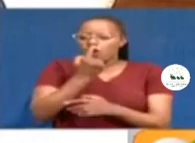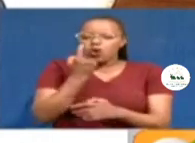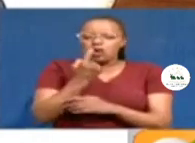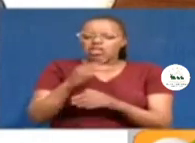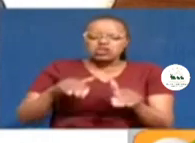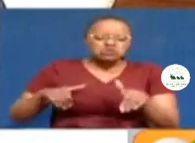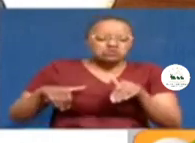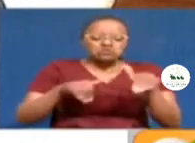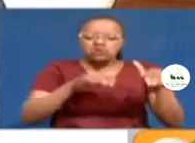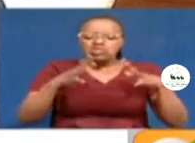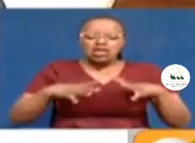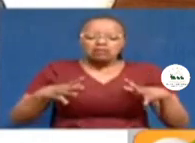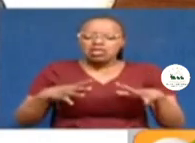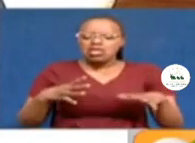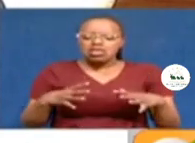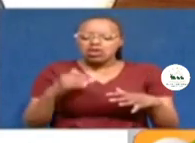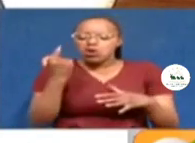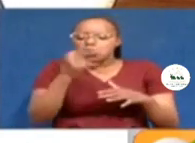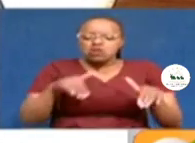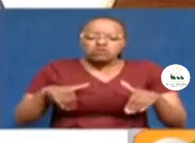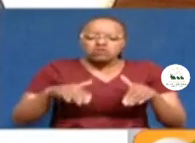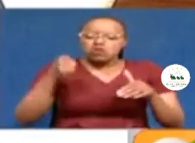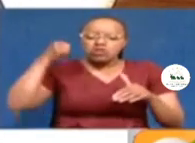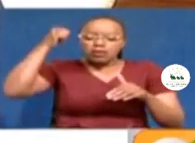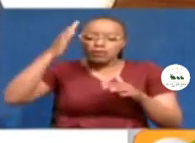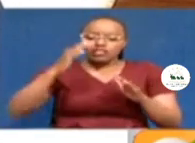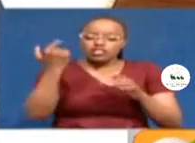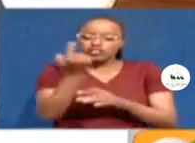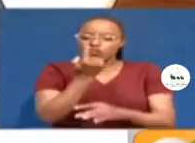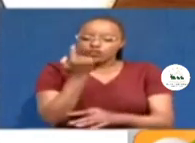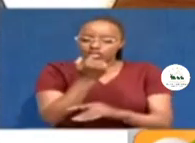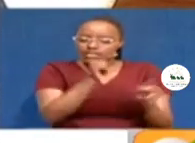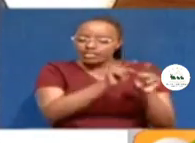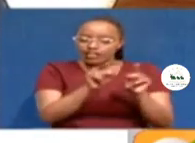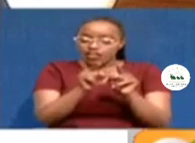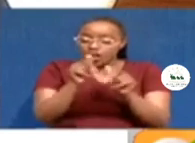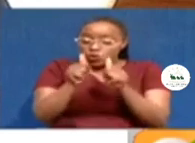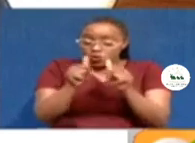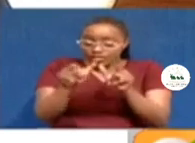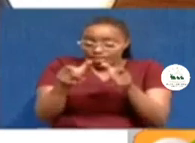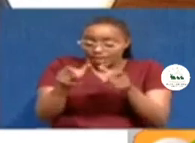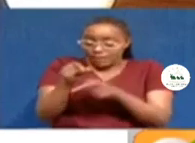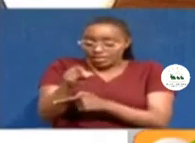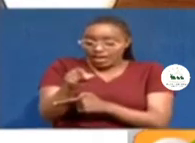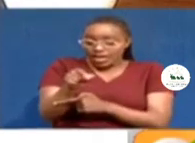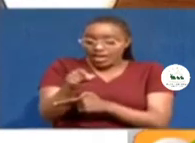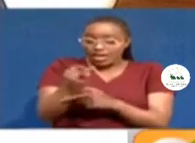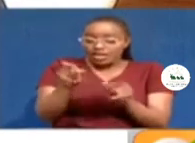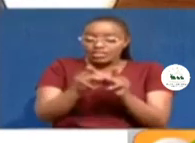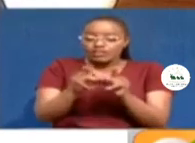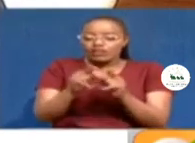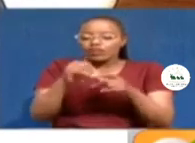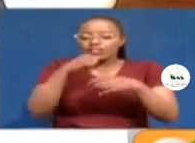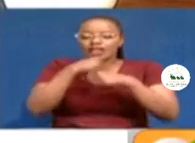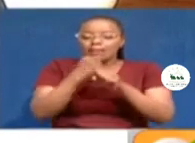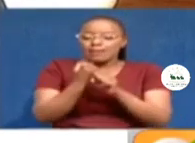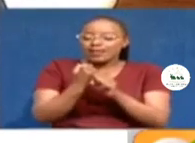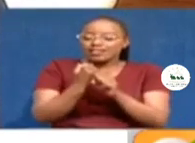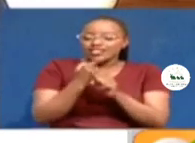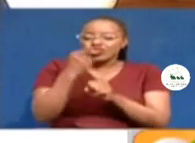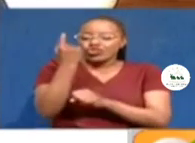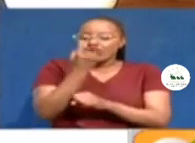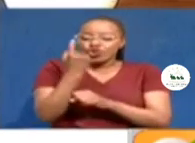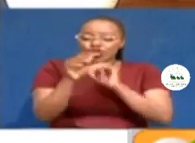and hypnotized by the political class. It is a press that is idolizing. It